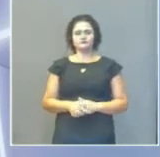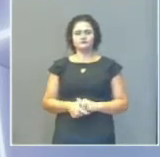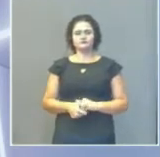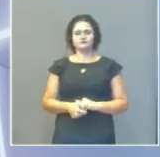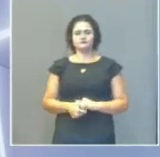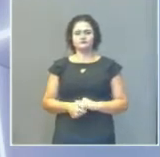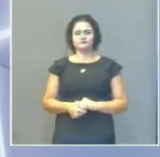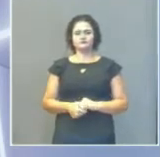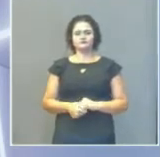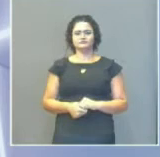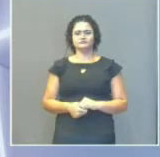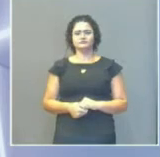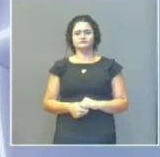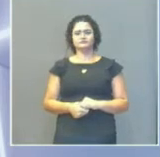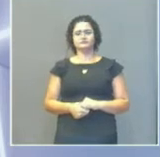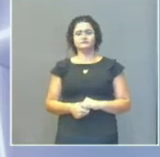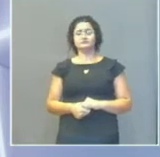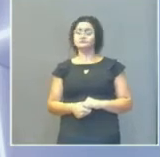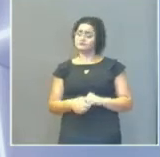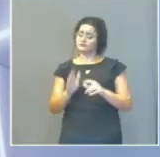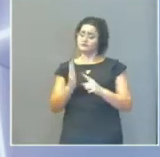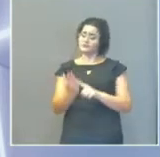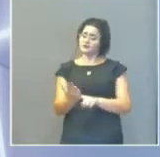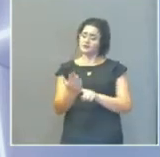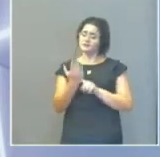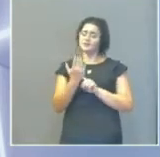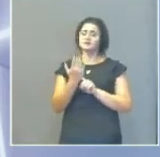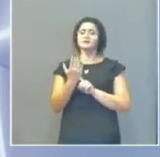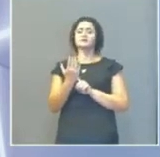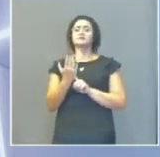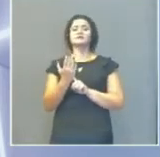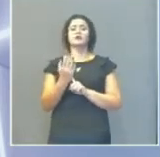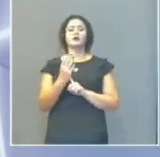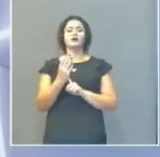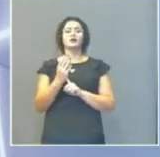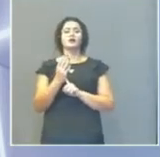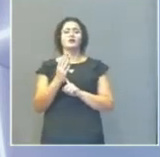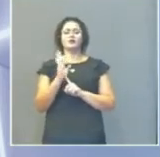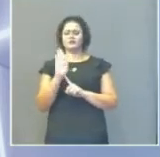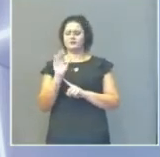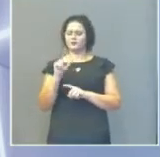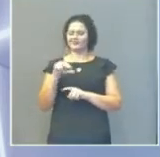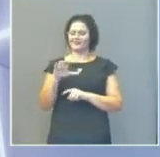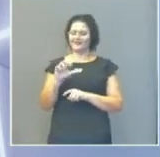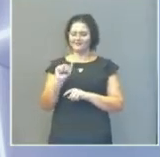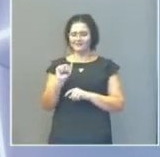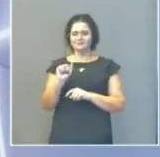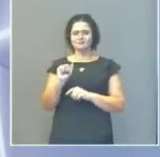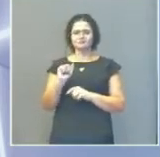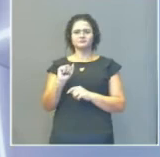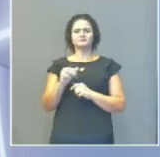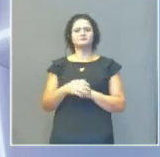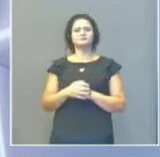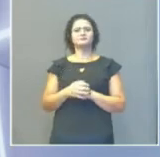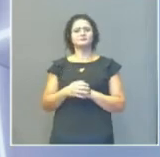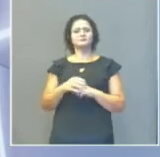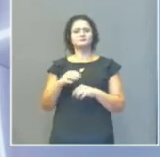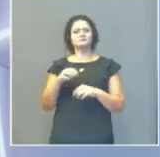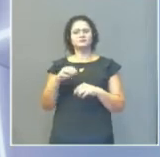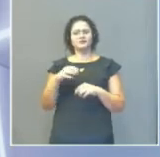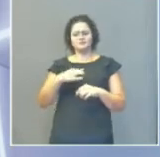I was introduced to a doll, a rag doll, a black rag